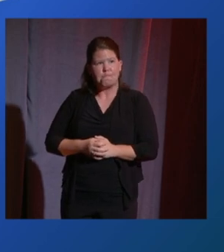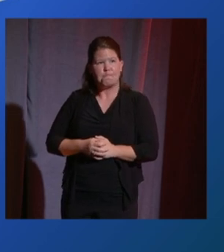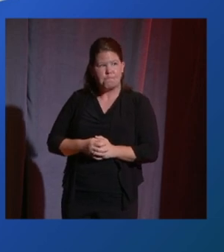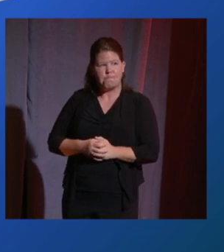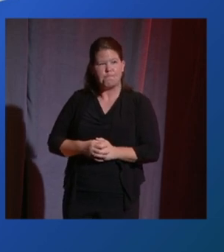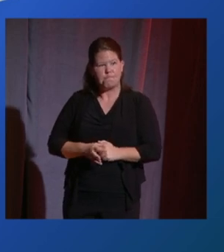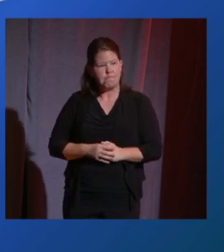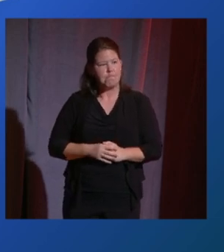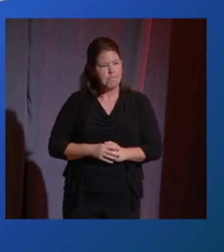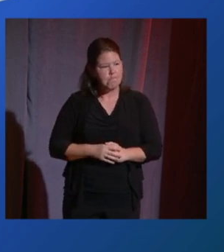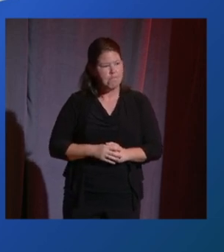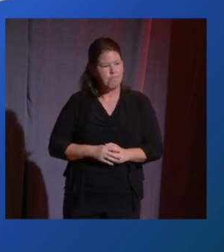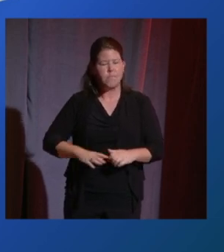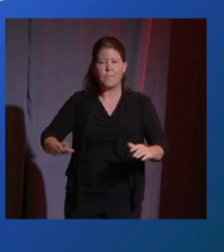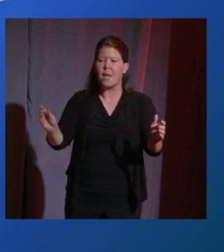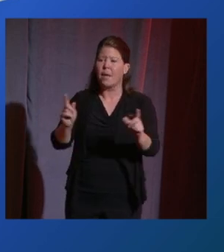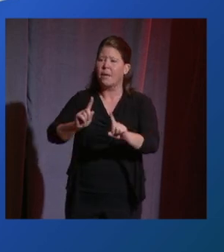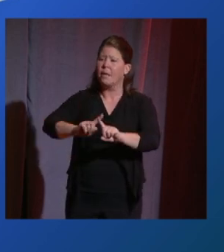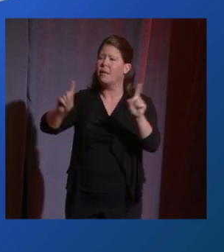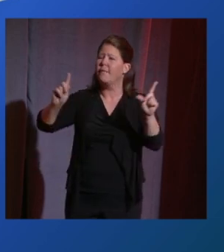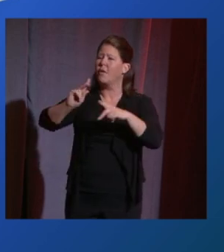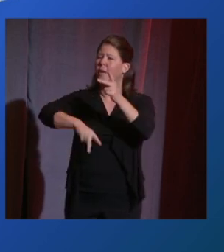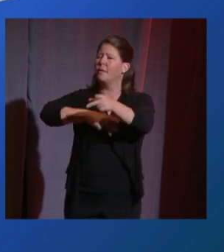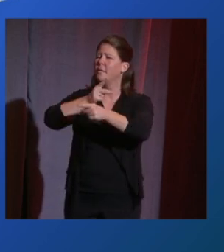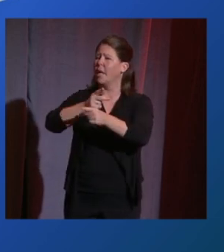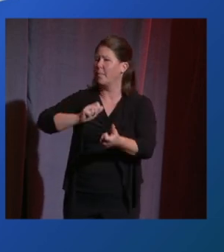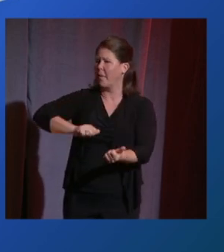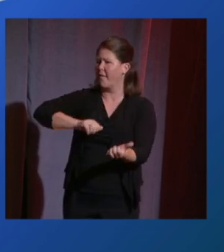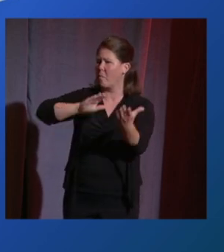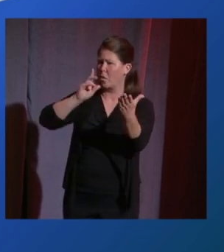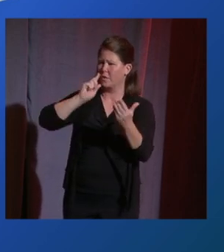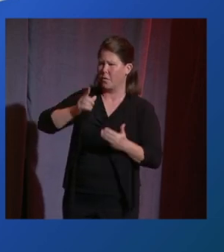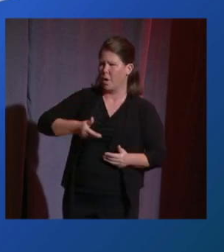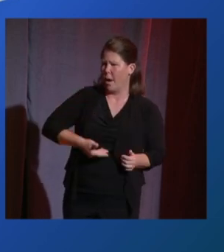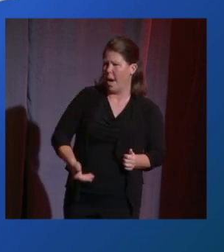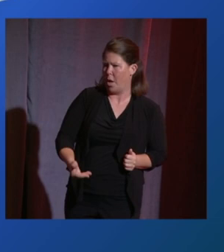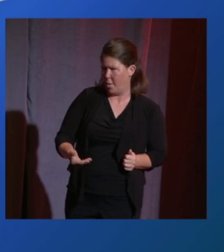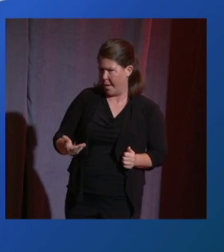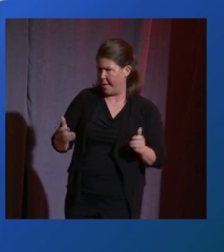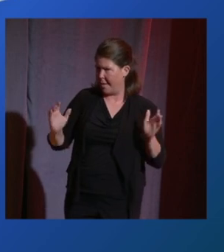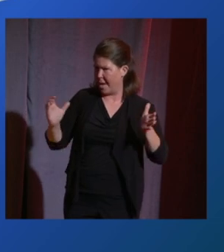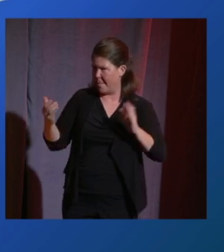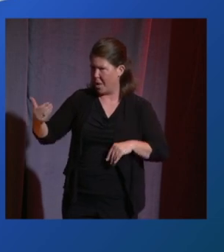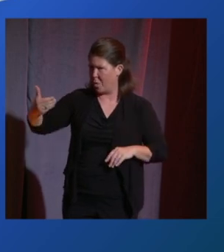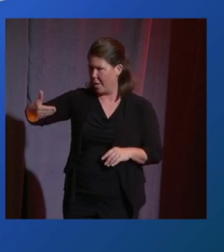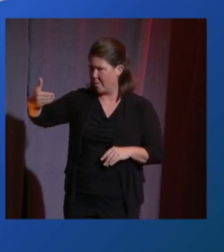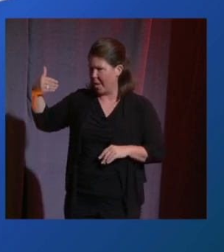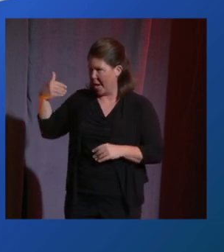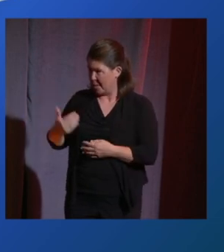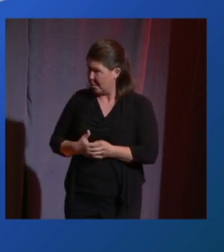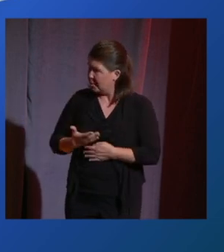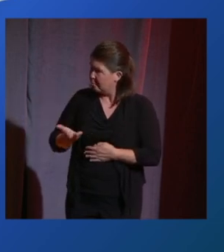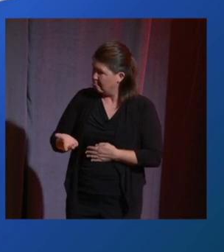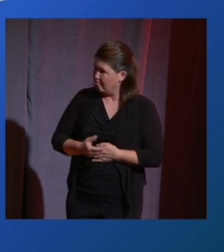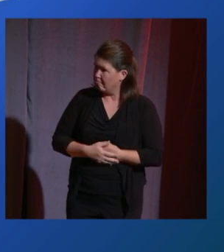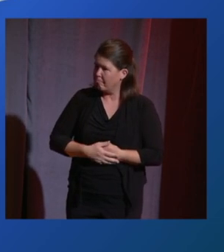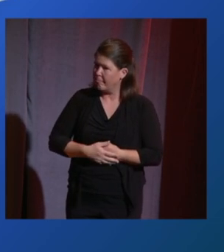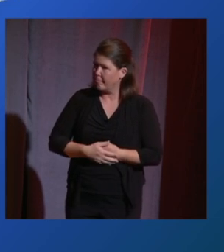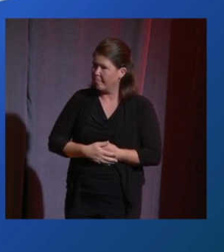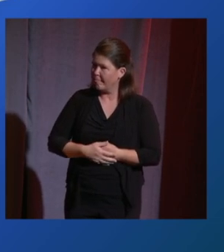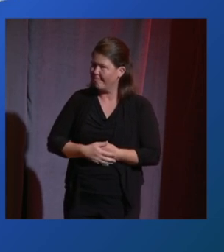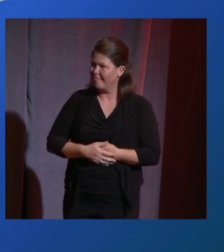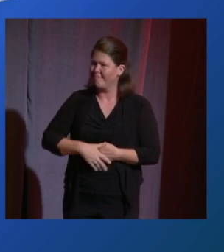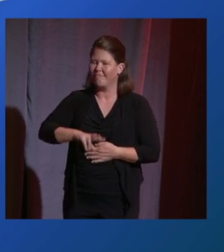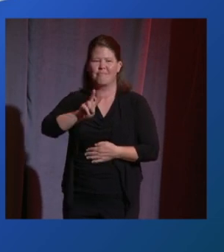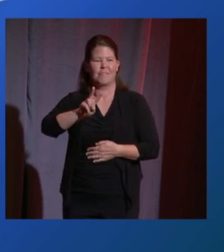here um in the St Louis region than you've had in the past yes um so thanks for that Rhonda so uh we are very